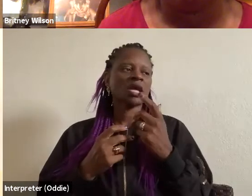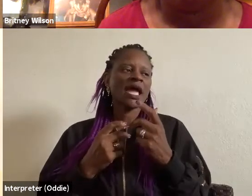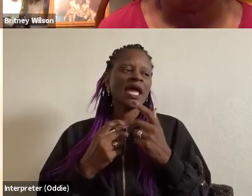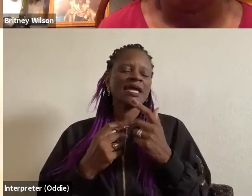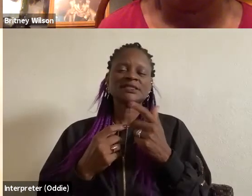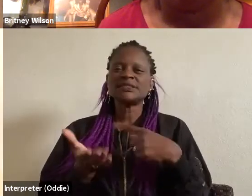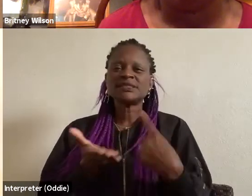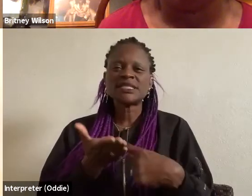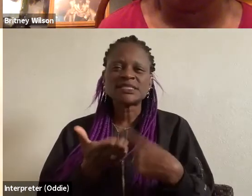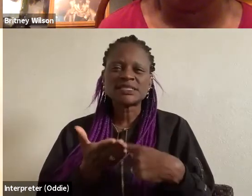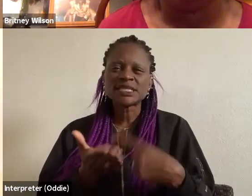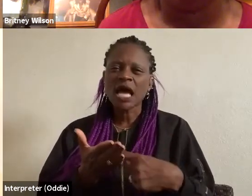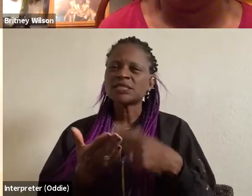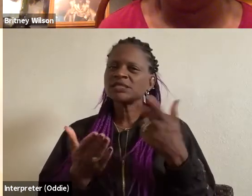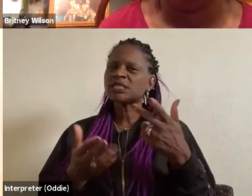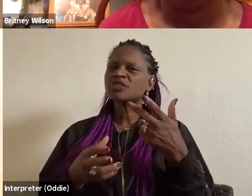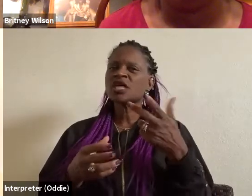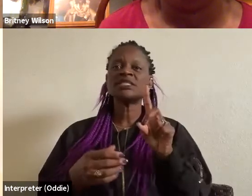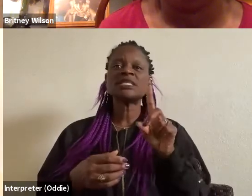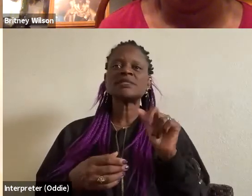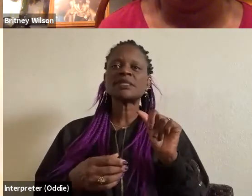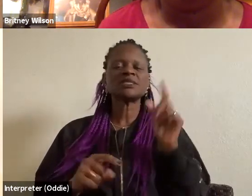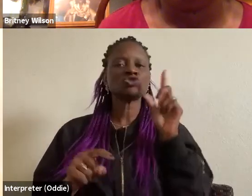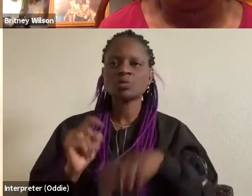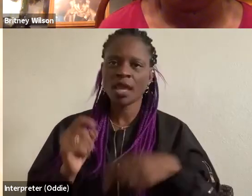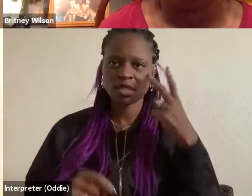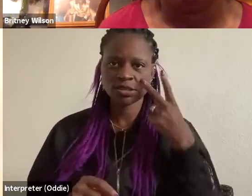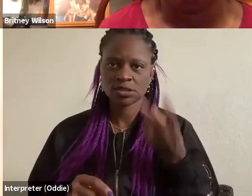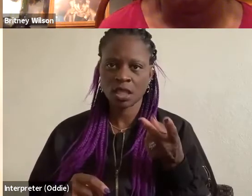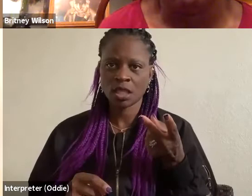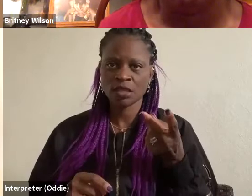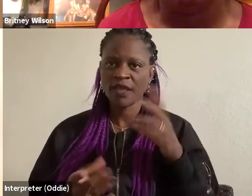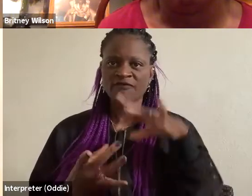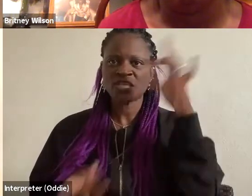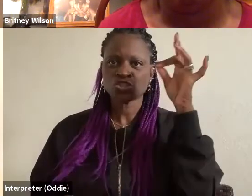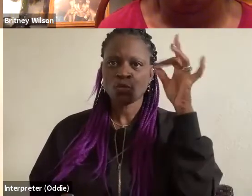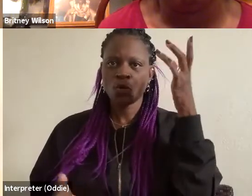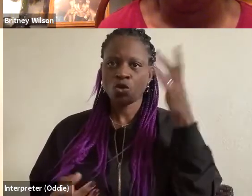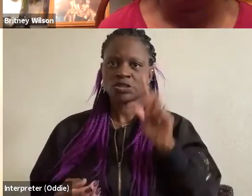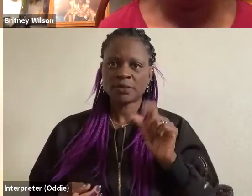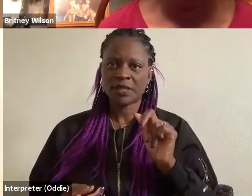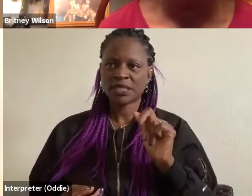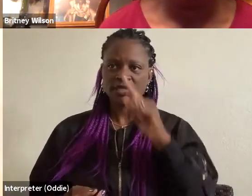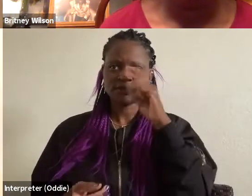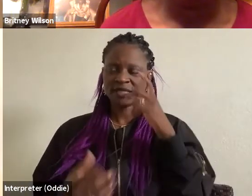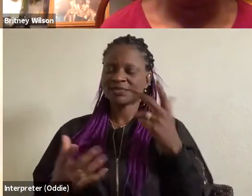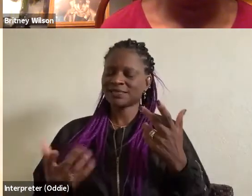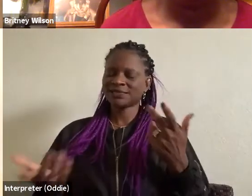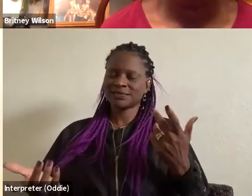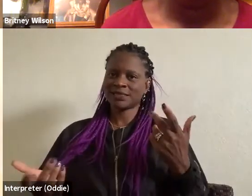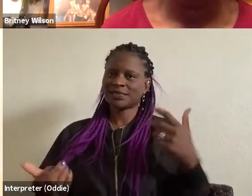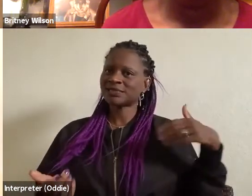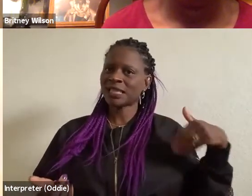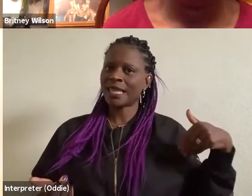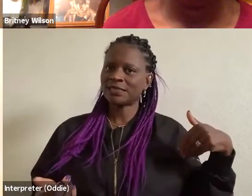discuss invisible disabilities, because it's definitely a conversation that I think the community is very late to having.